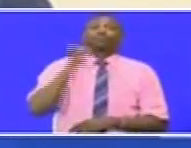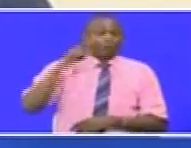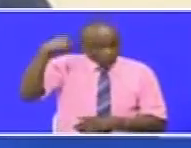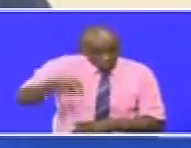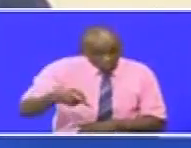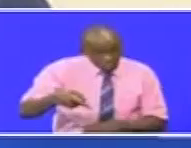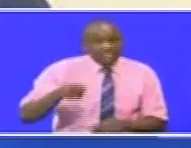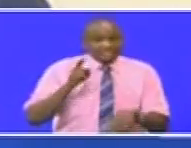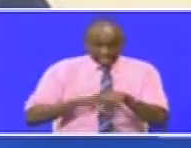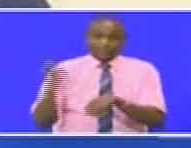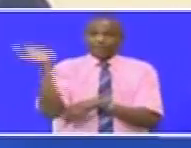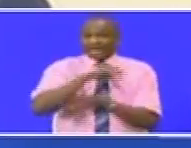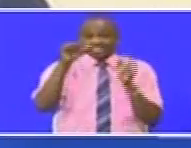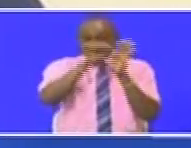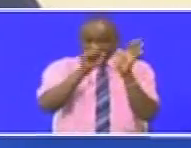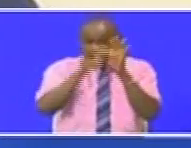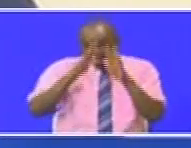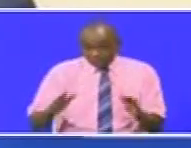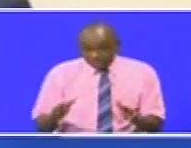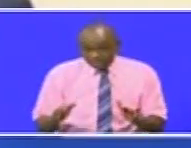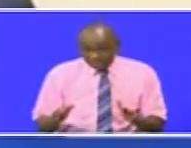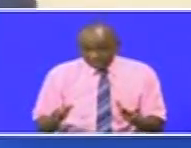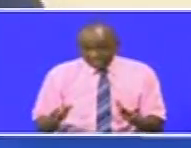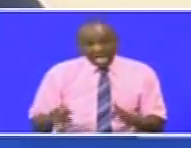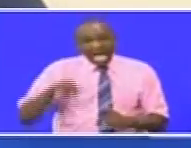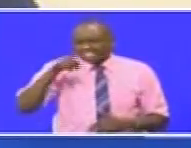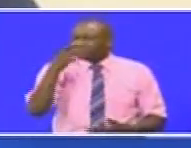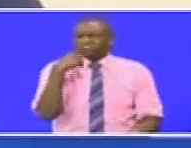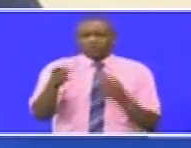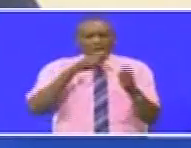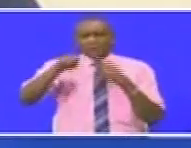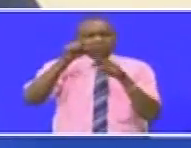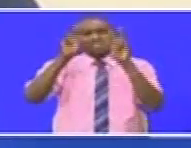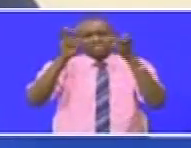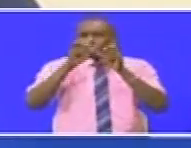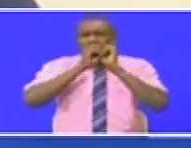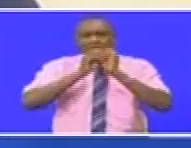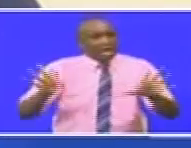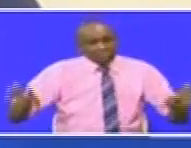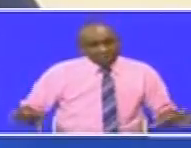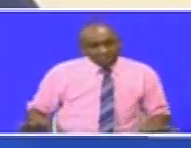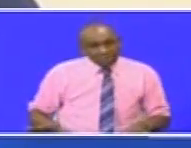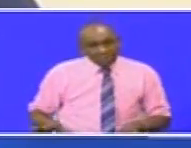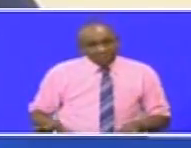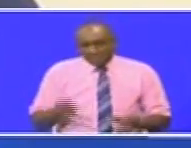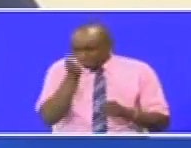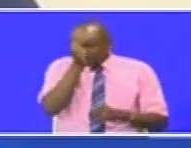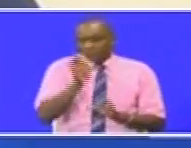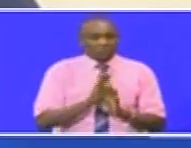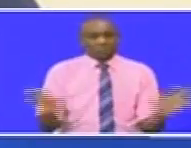I was back at State House. She never even touched, even mentioned it at